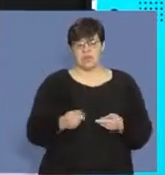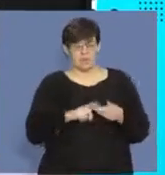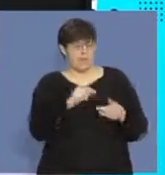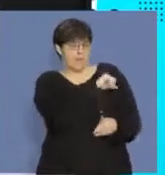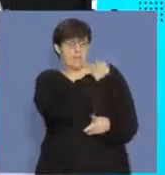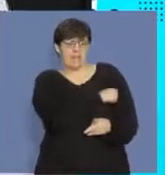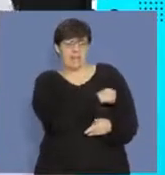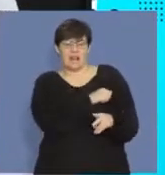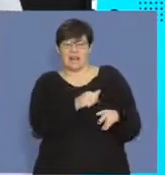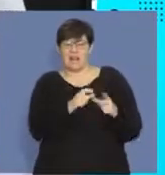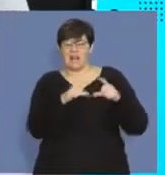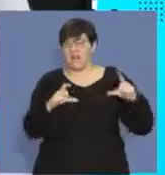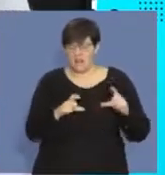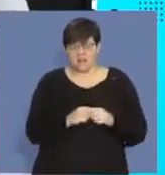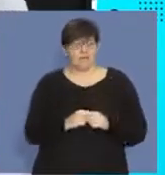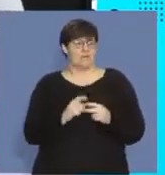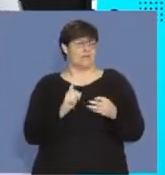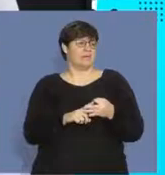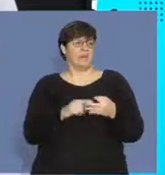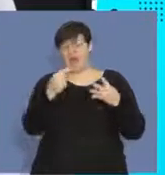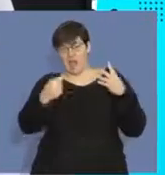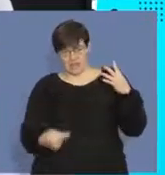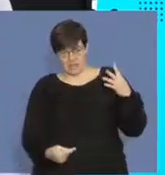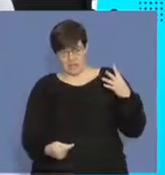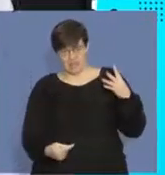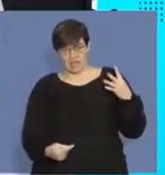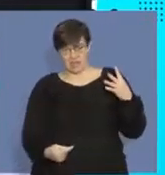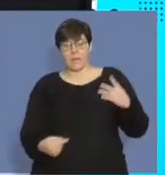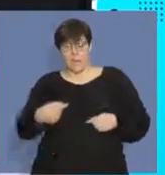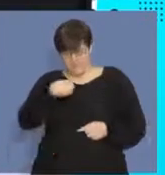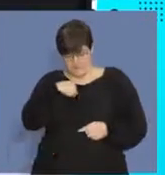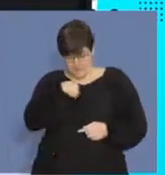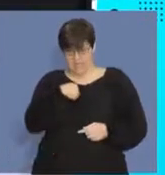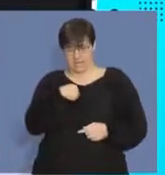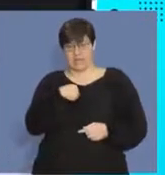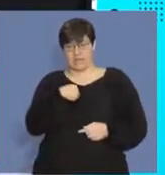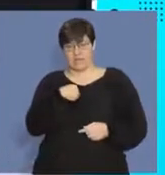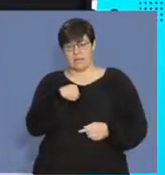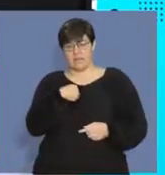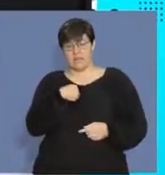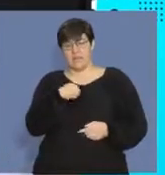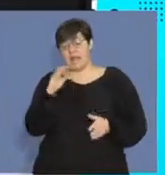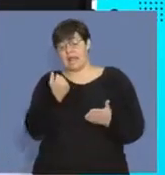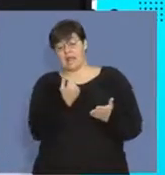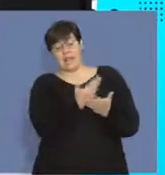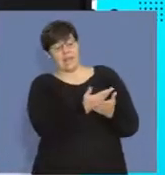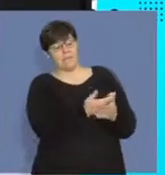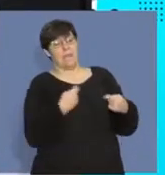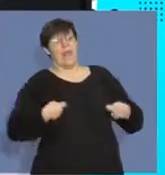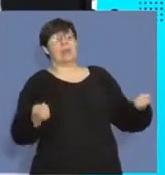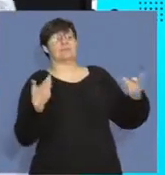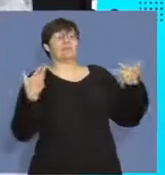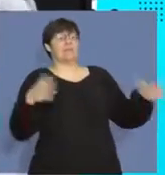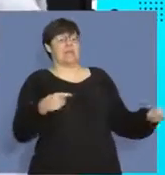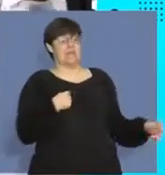your medical aid contributions, and obviously there's a few more, then you as Joe citizen, if you're claiming back those